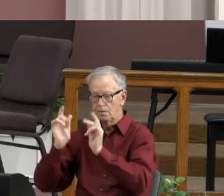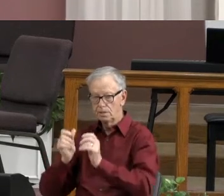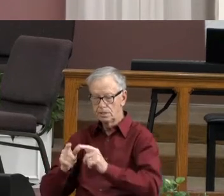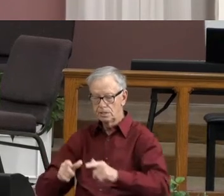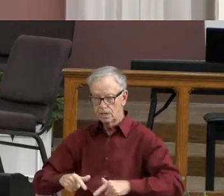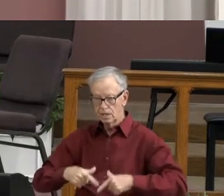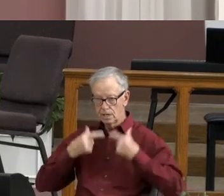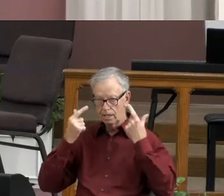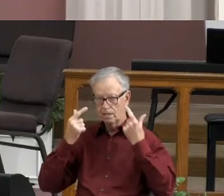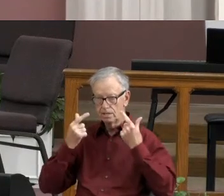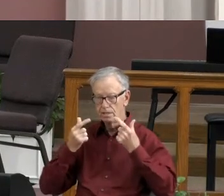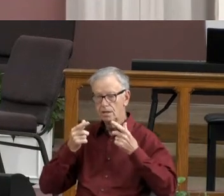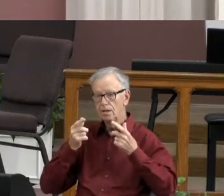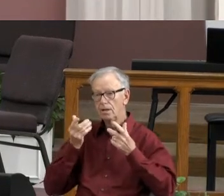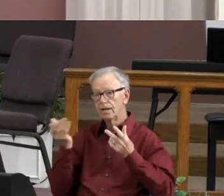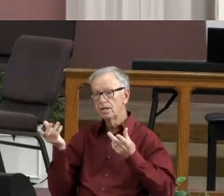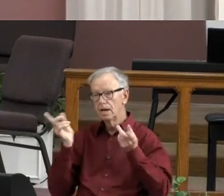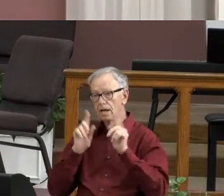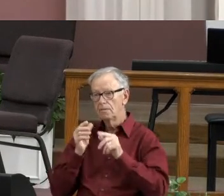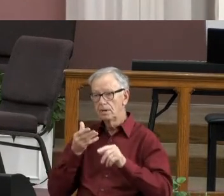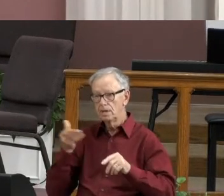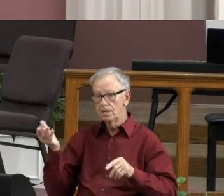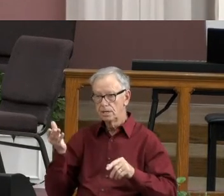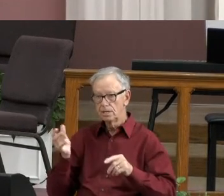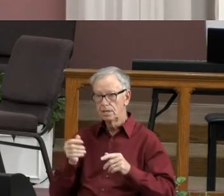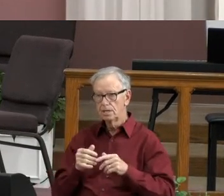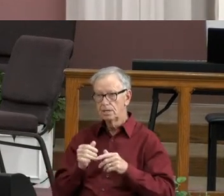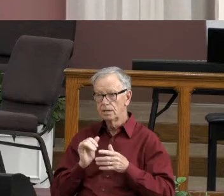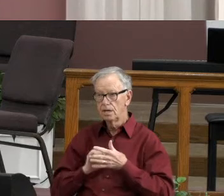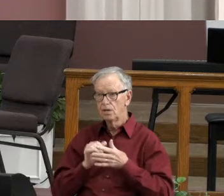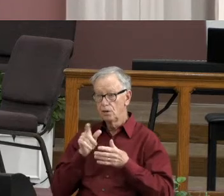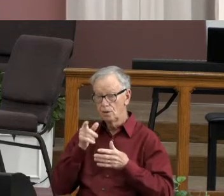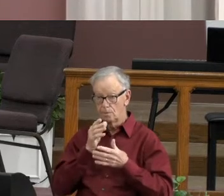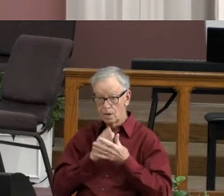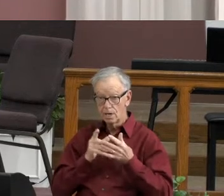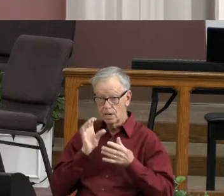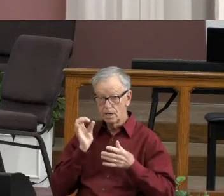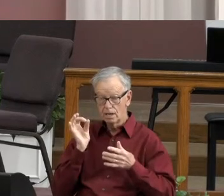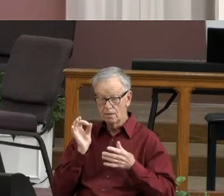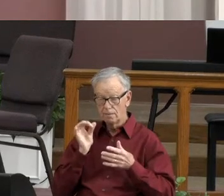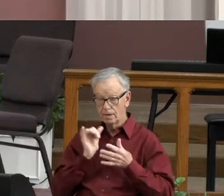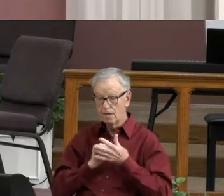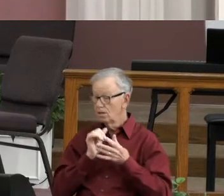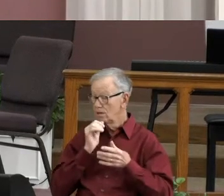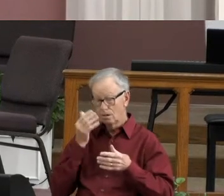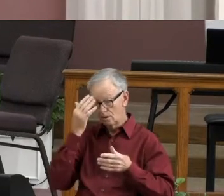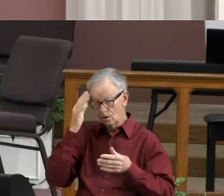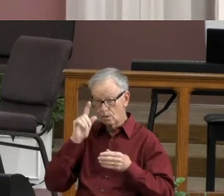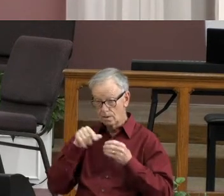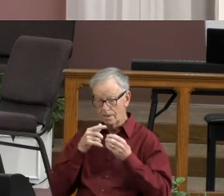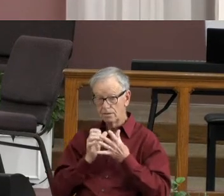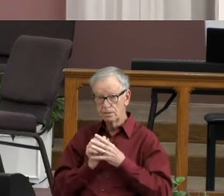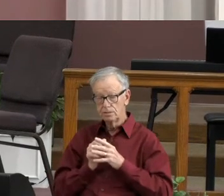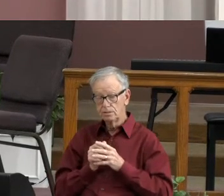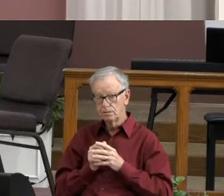There are things that happen here that you're a part of that you don't even know about.